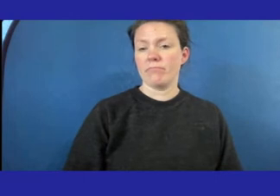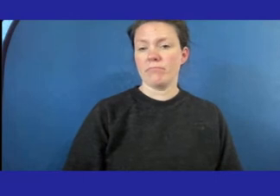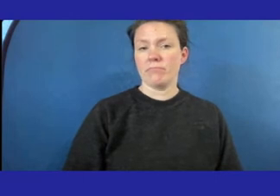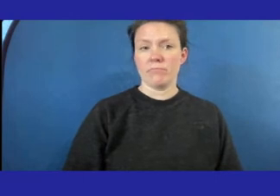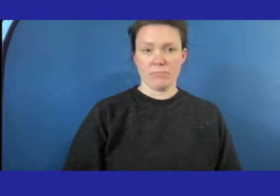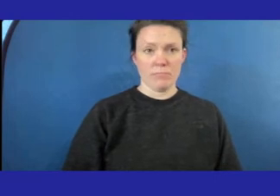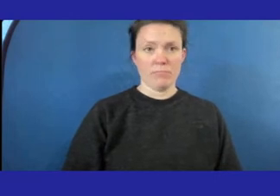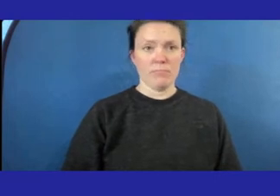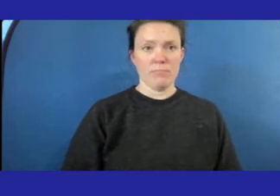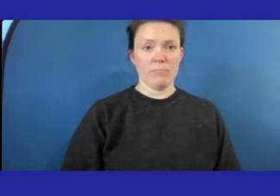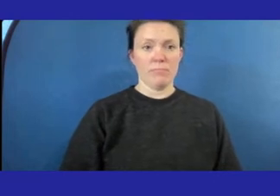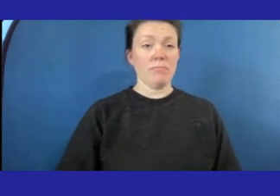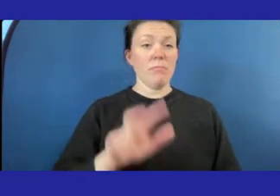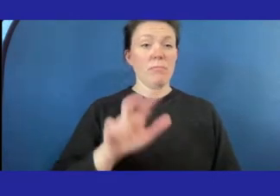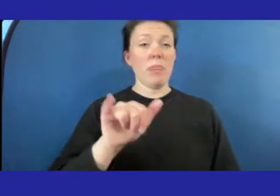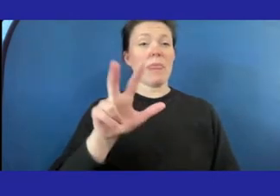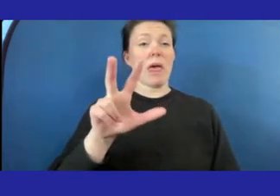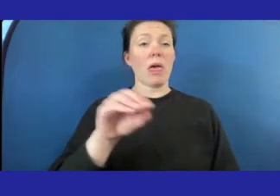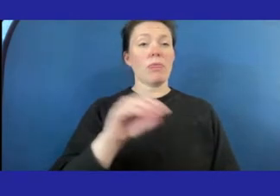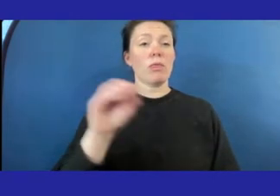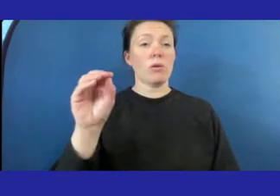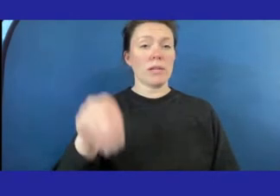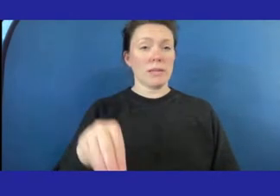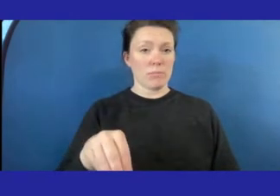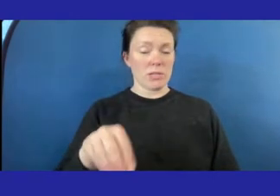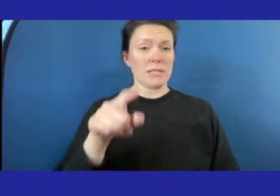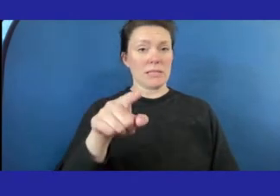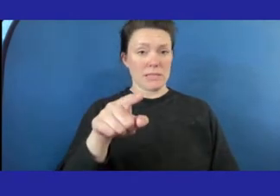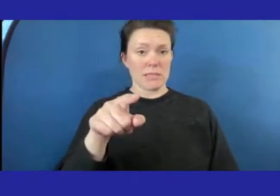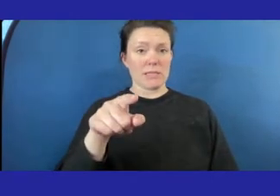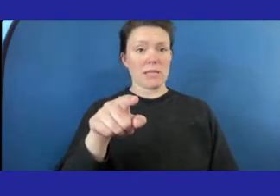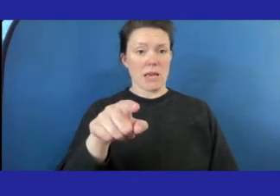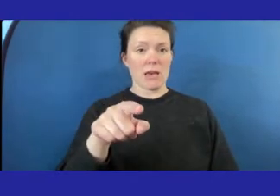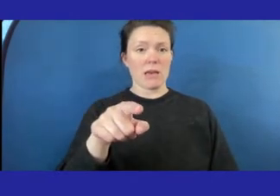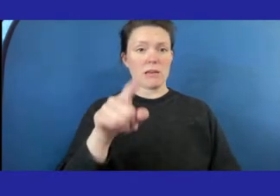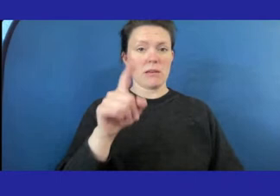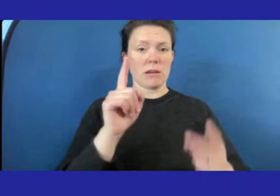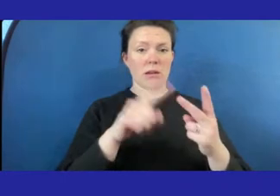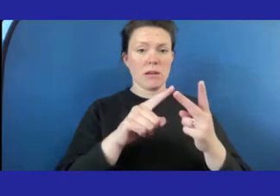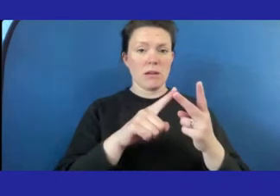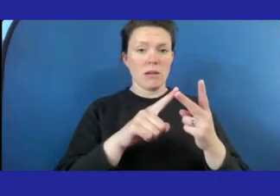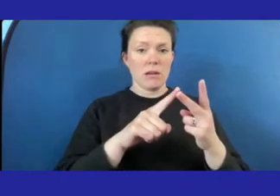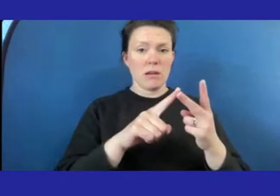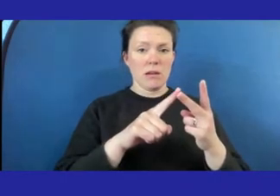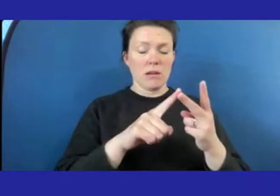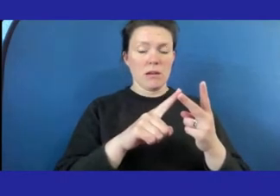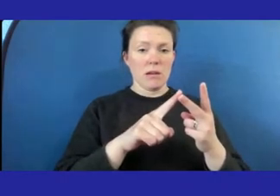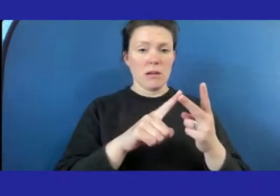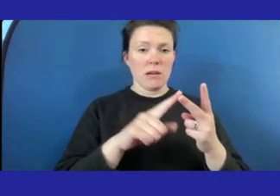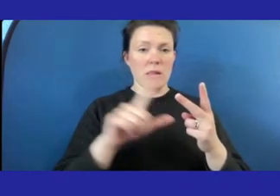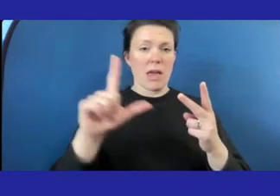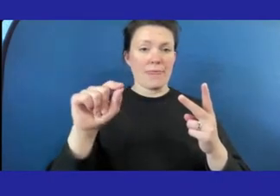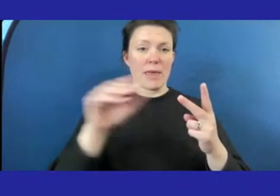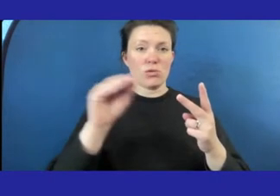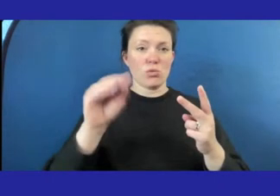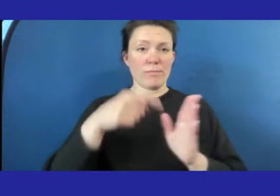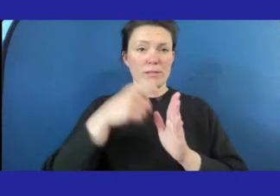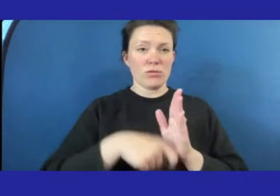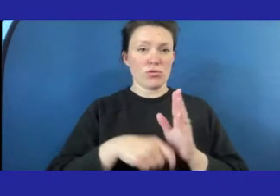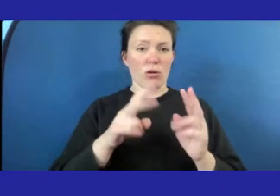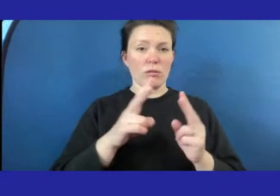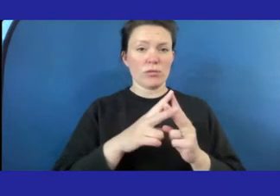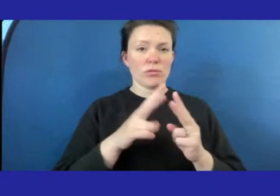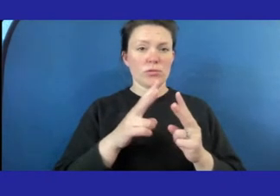So the 30% recovery rate and the 20% charge, are